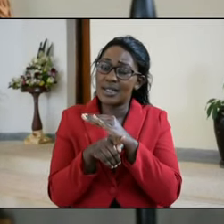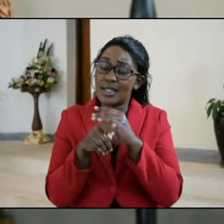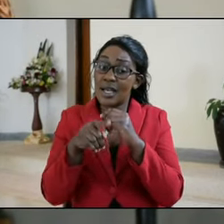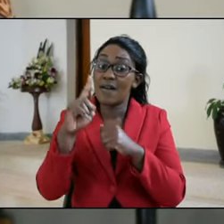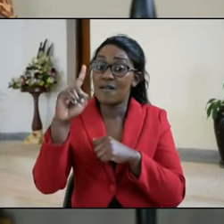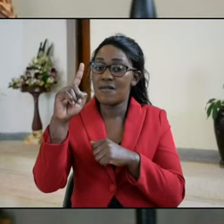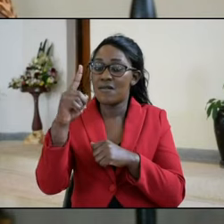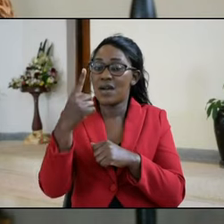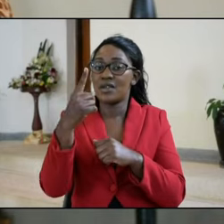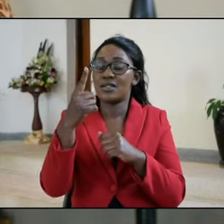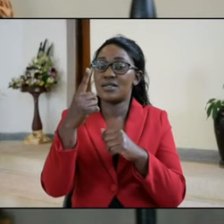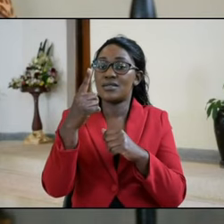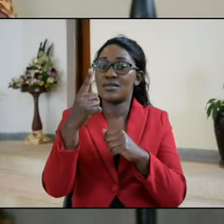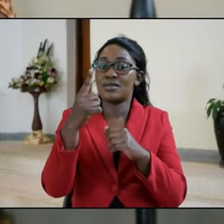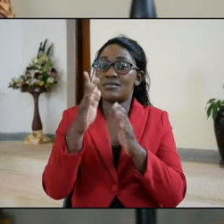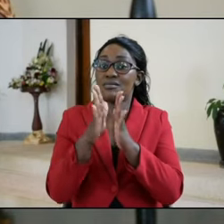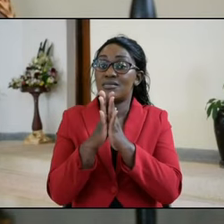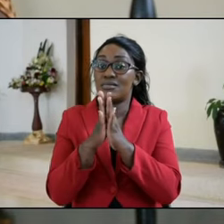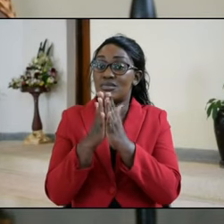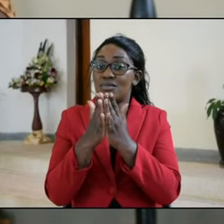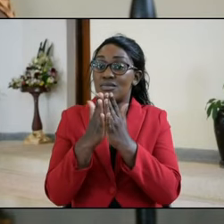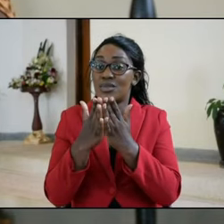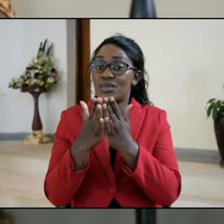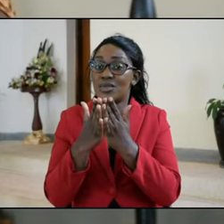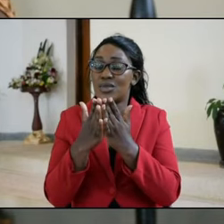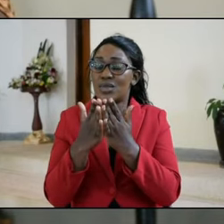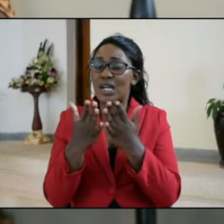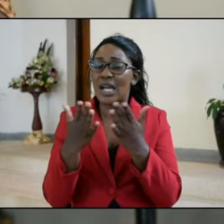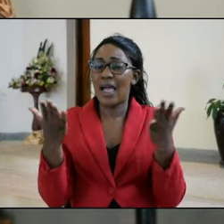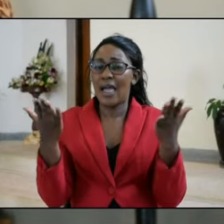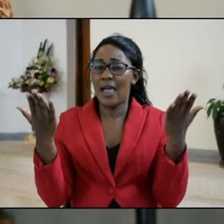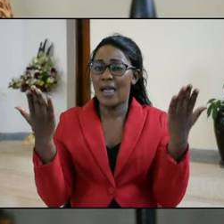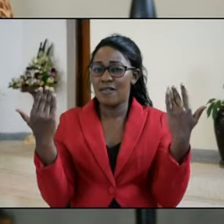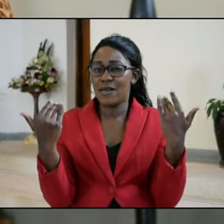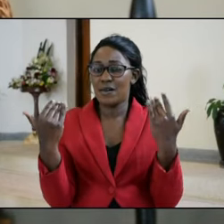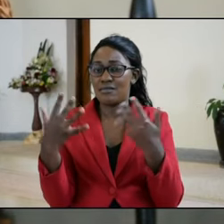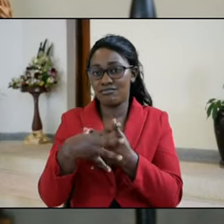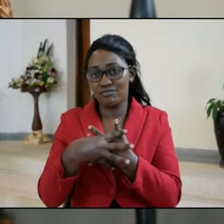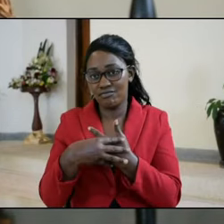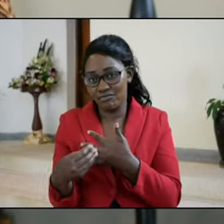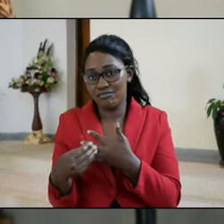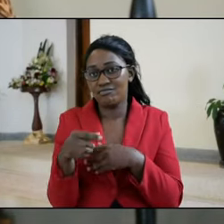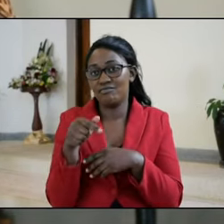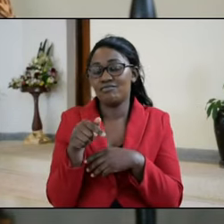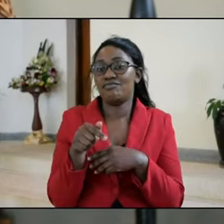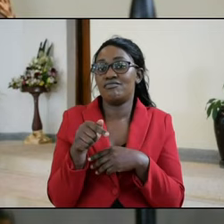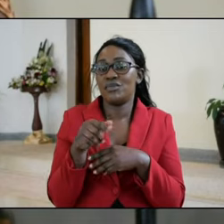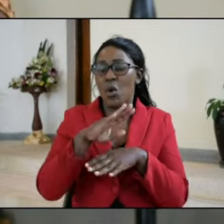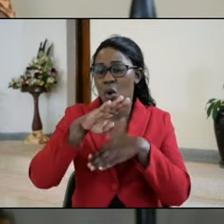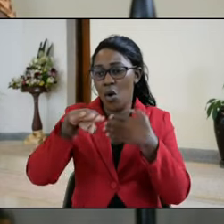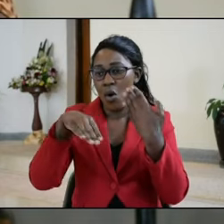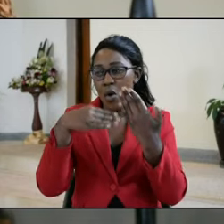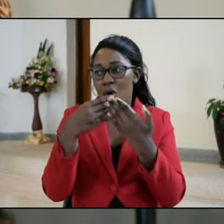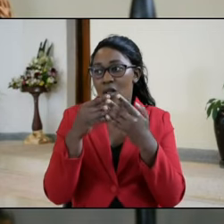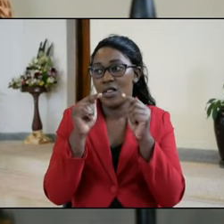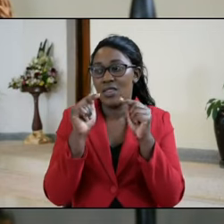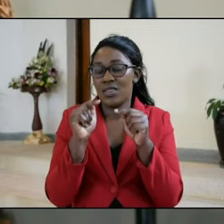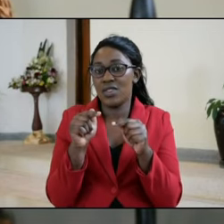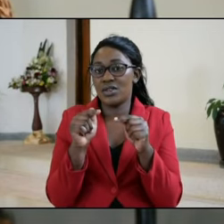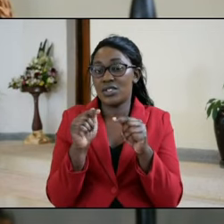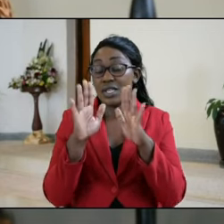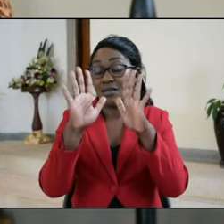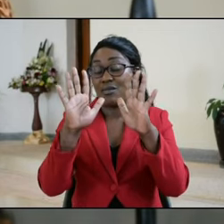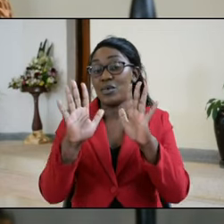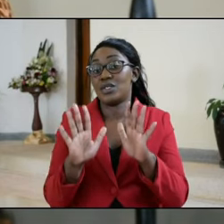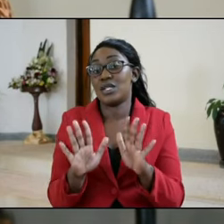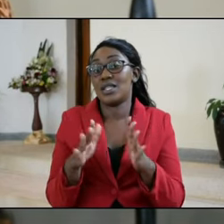book that is ever printed, a known book that was printed. All those are